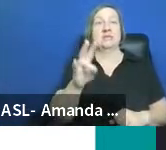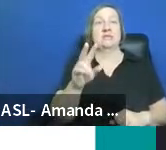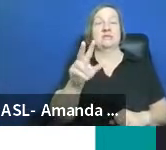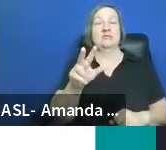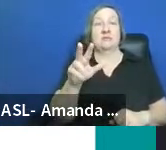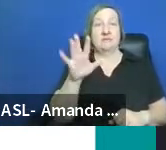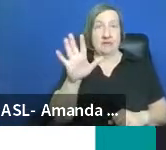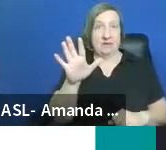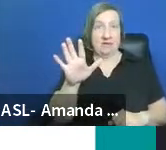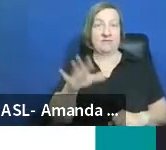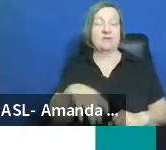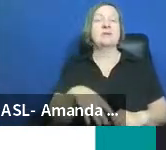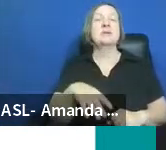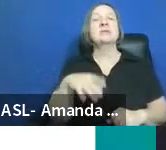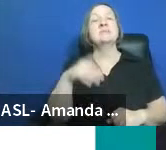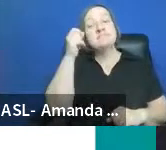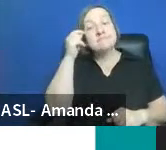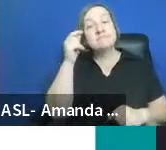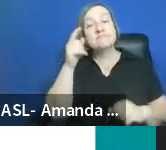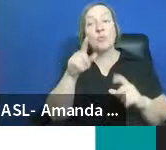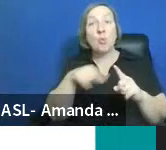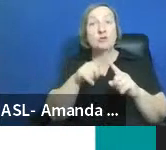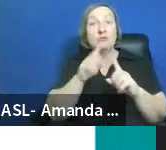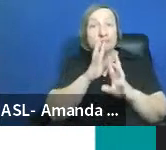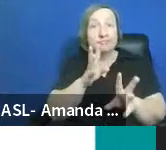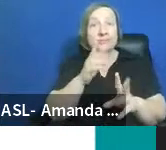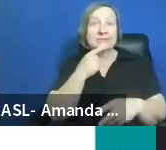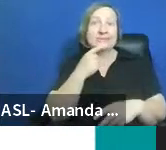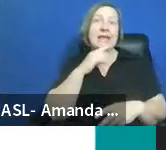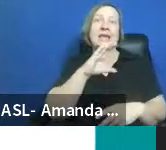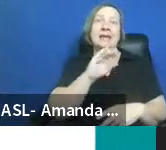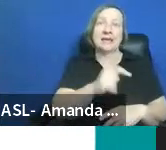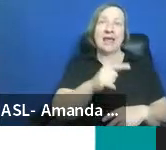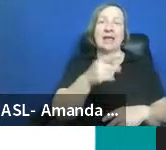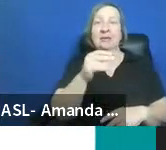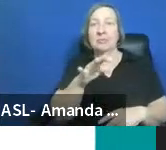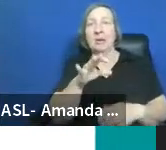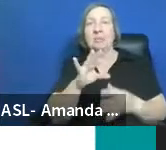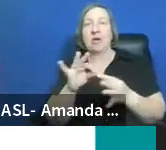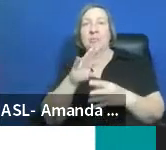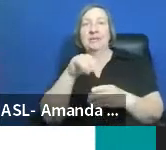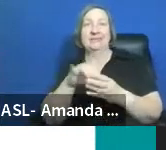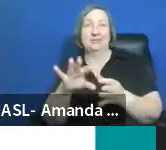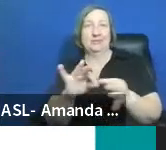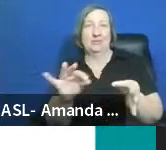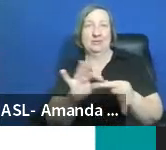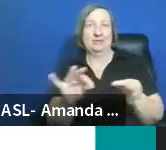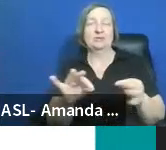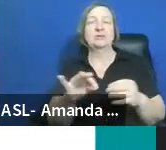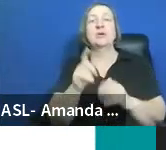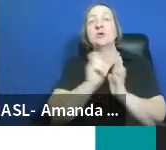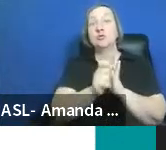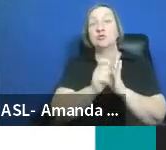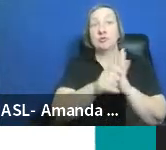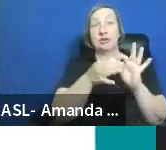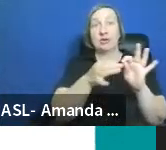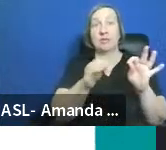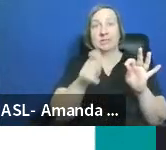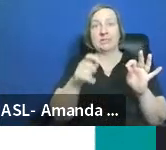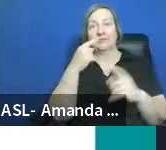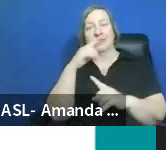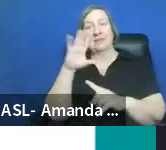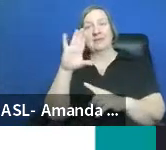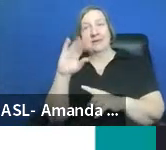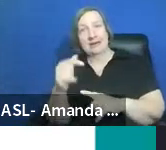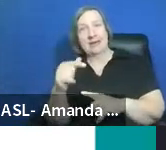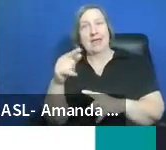1-888-503-6735. Please do state CAG Public Comment in your message. Written comments need to explicitly say CAG Public Comment in the